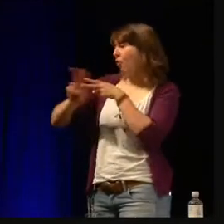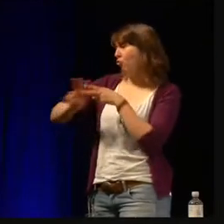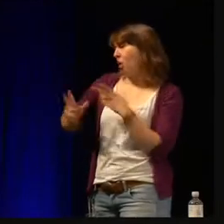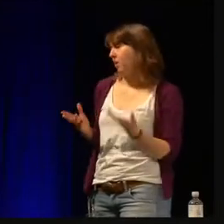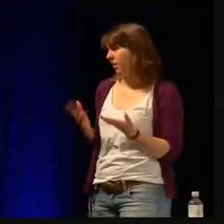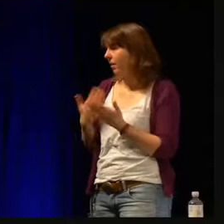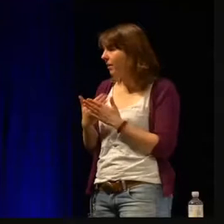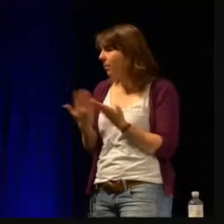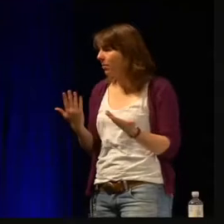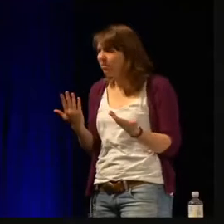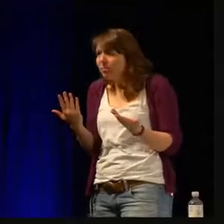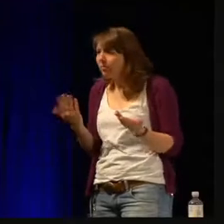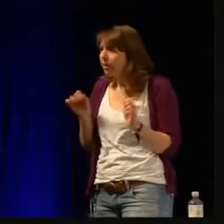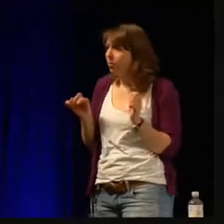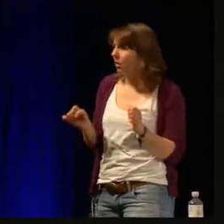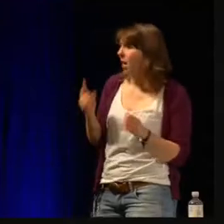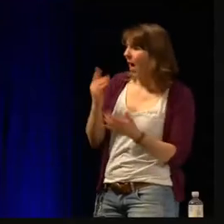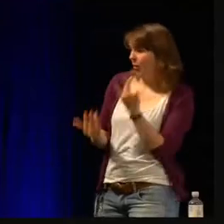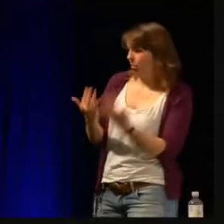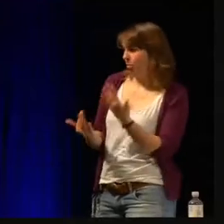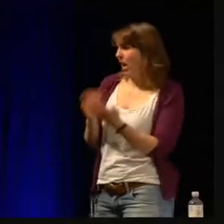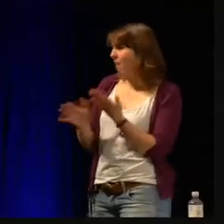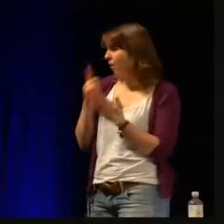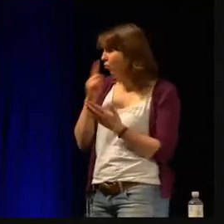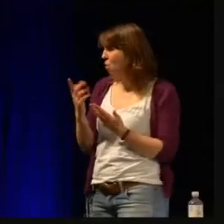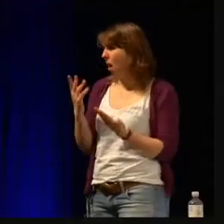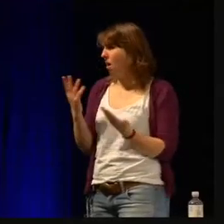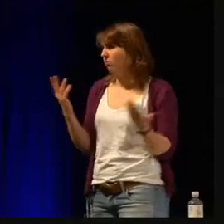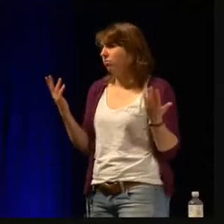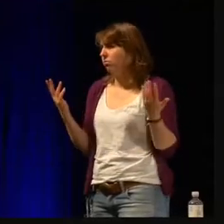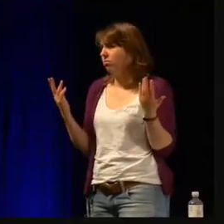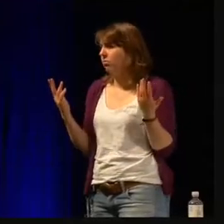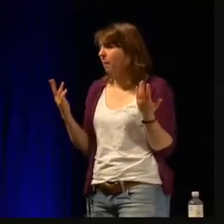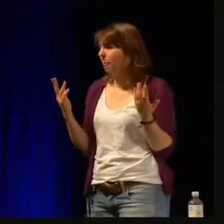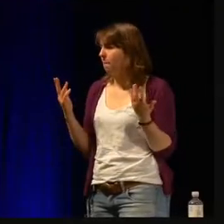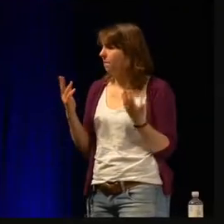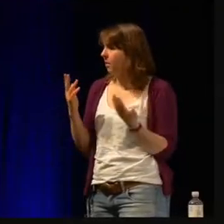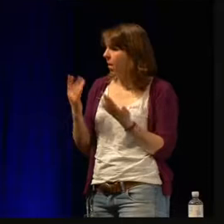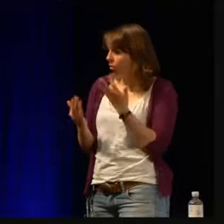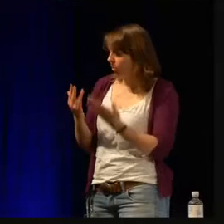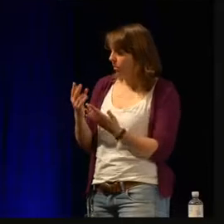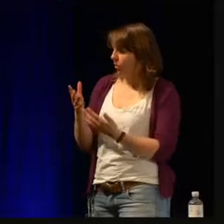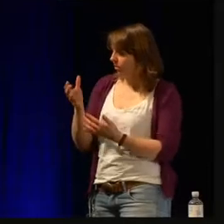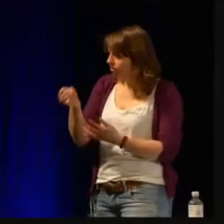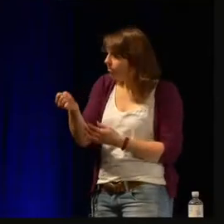or Photoshop even been used to tweak your picture used for a resume or an application.